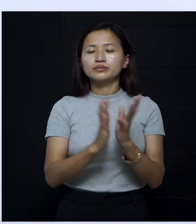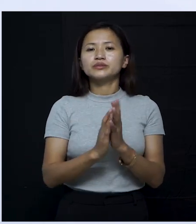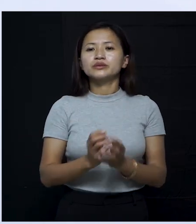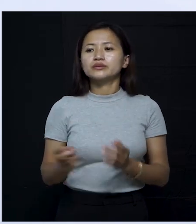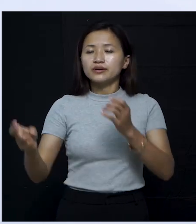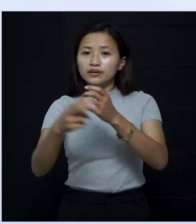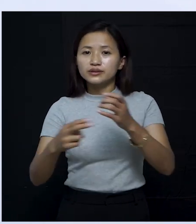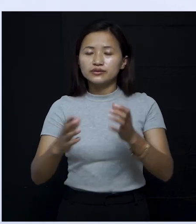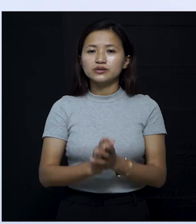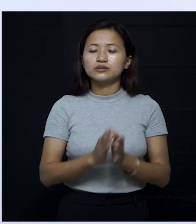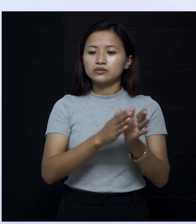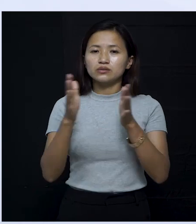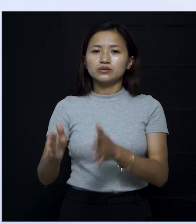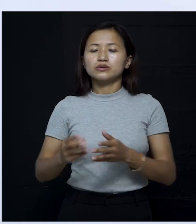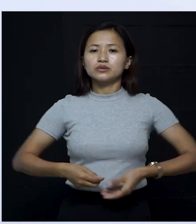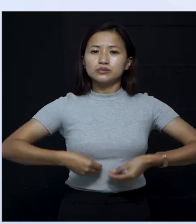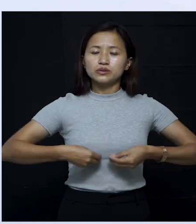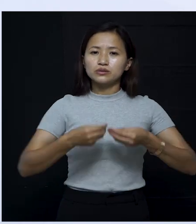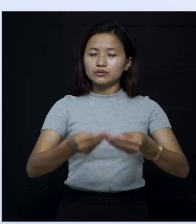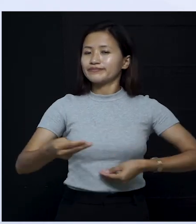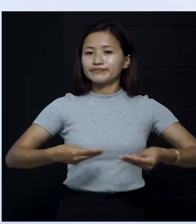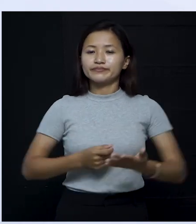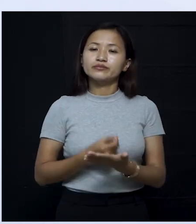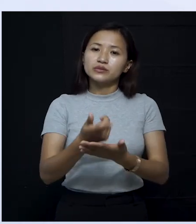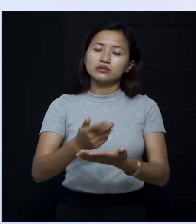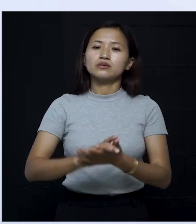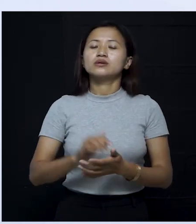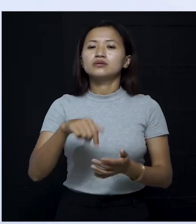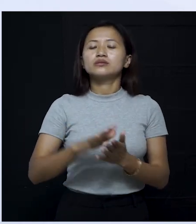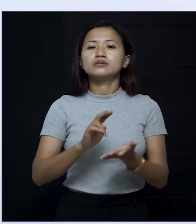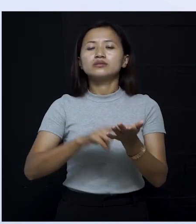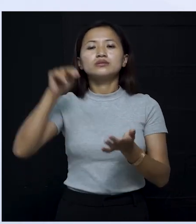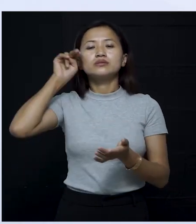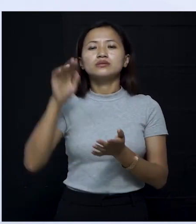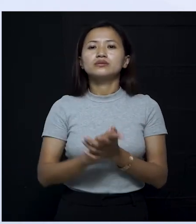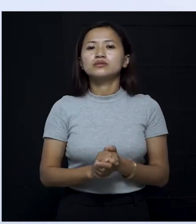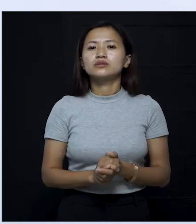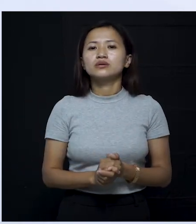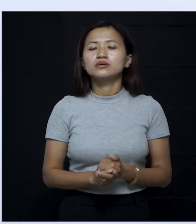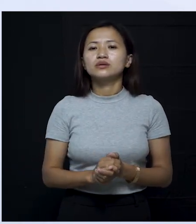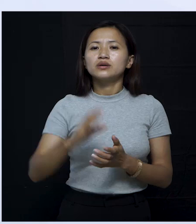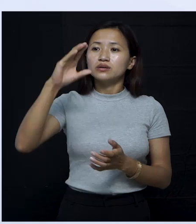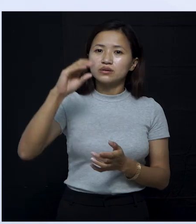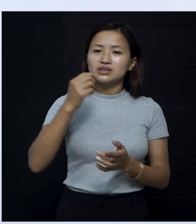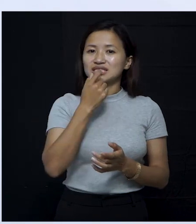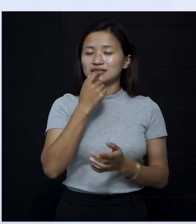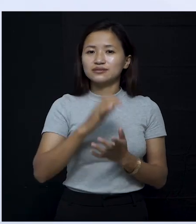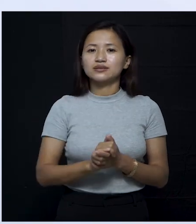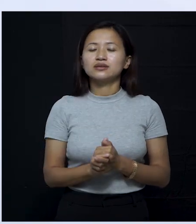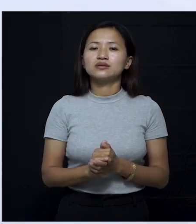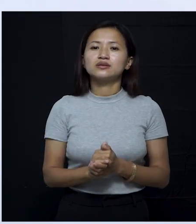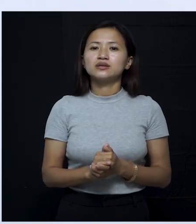being cultivated in order to be sold, okay. So cash crops of the Nagas will be, we have this cotton, okay,